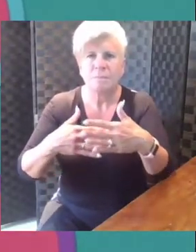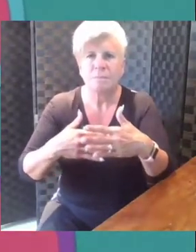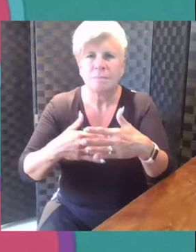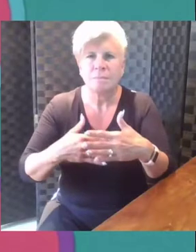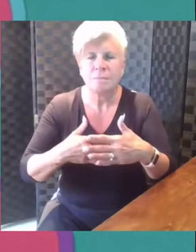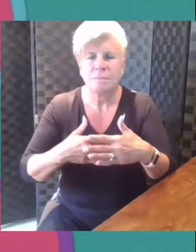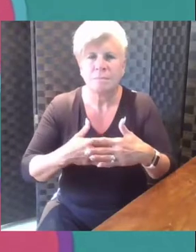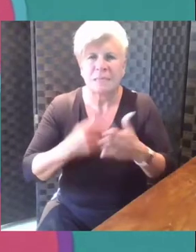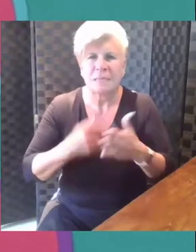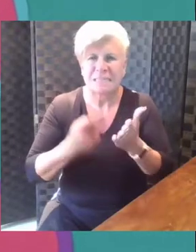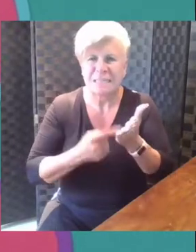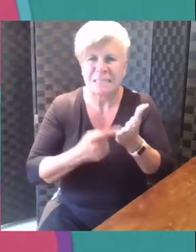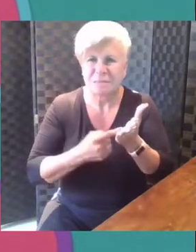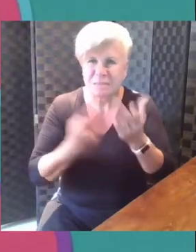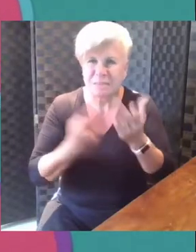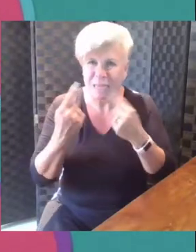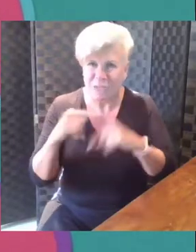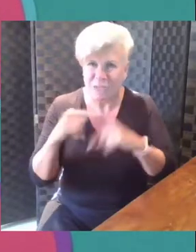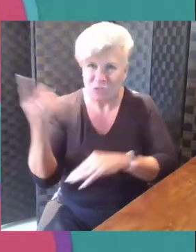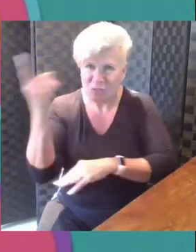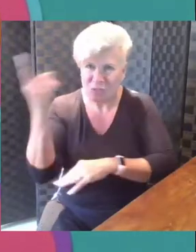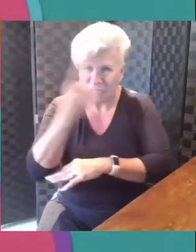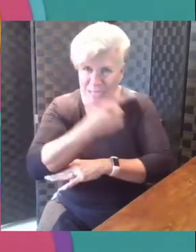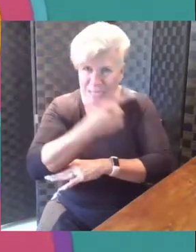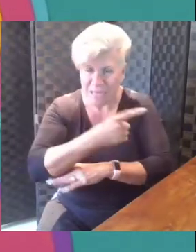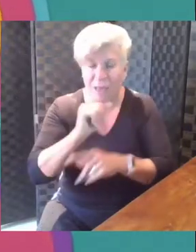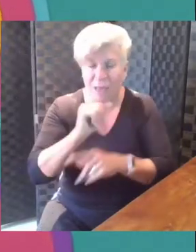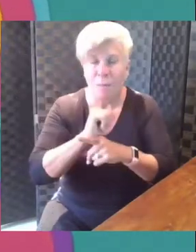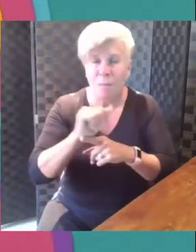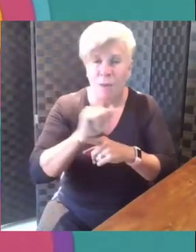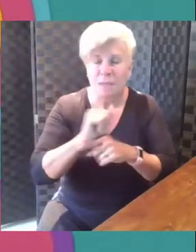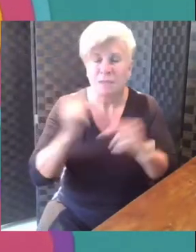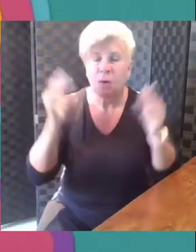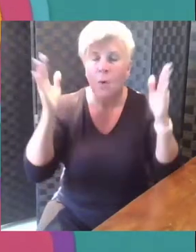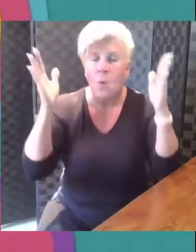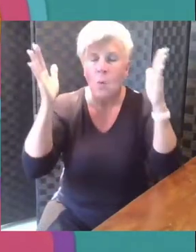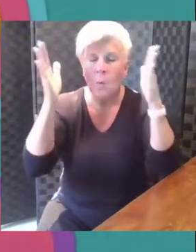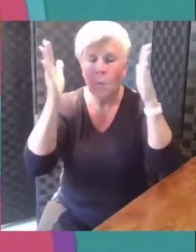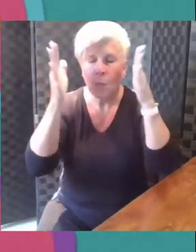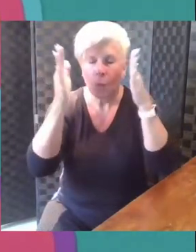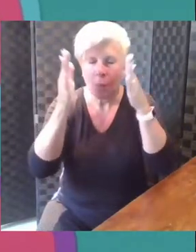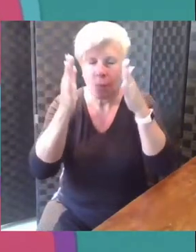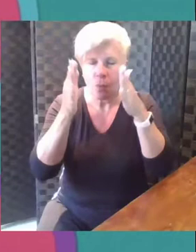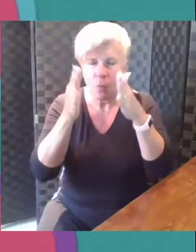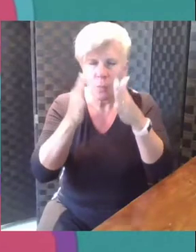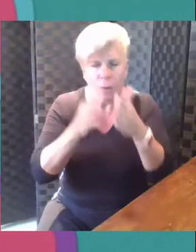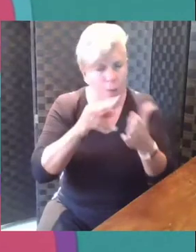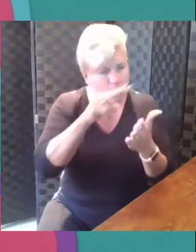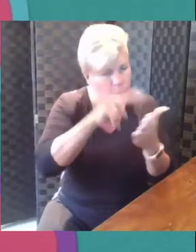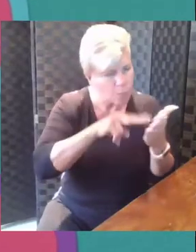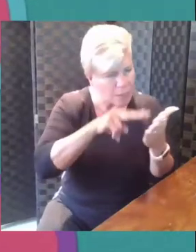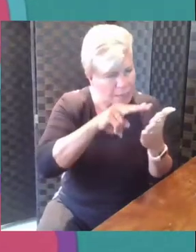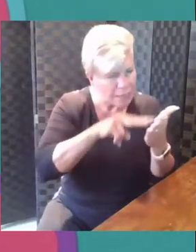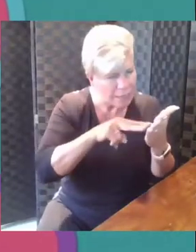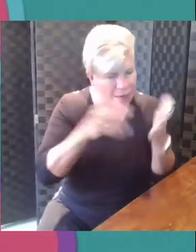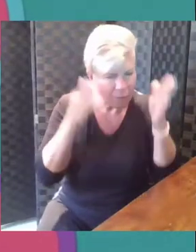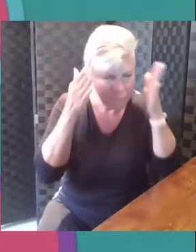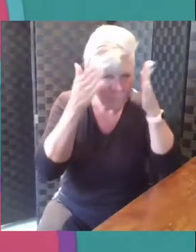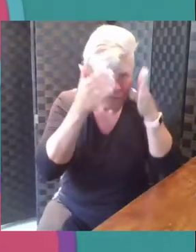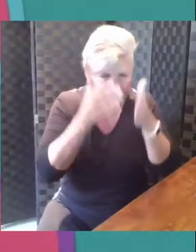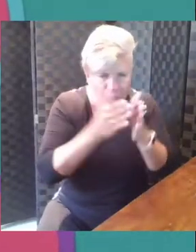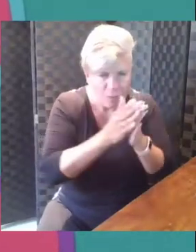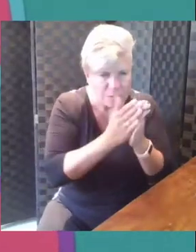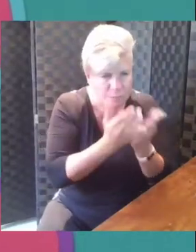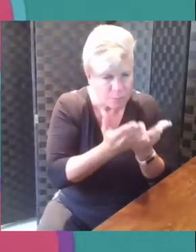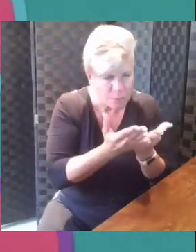There are moments in your day when you can practice being mindful. When you are reading, just read. When you